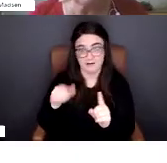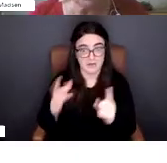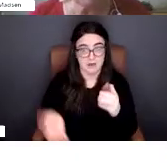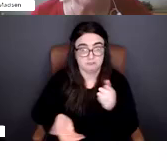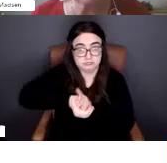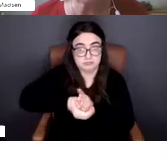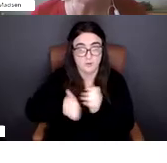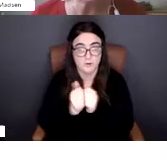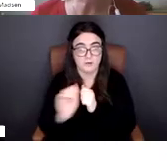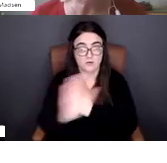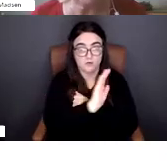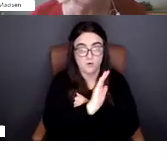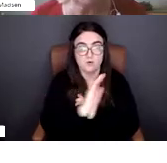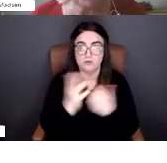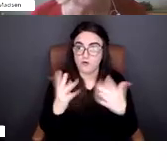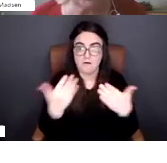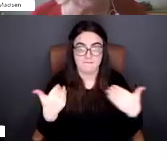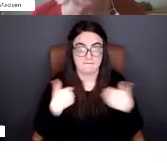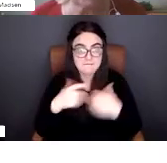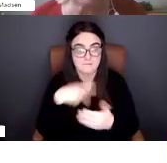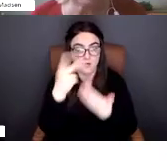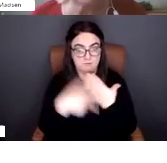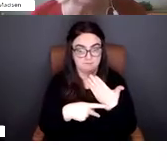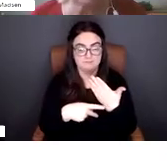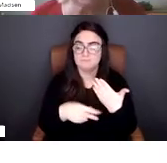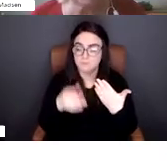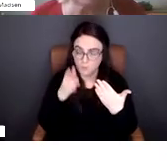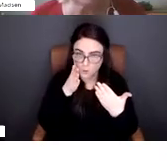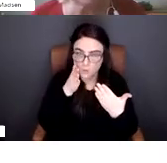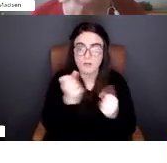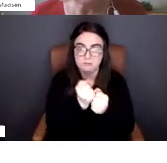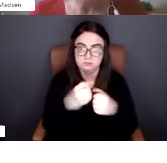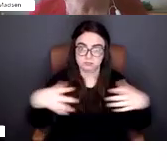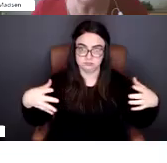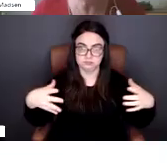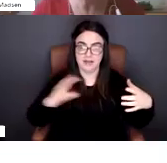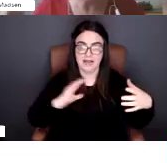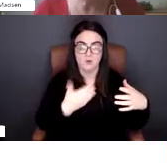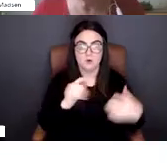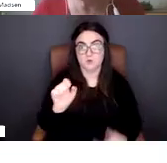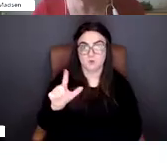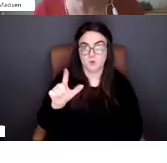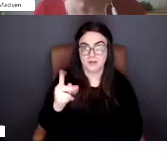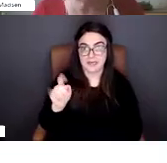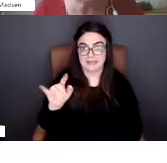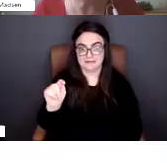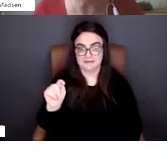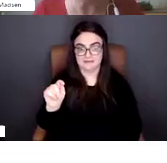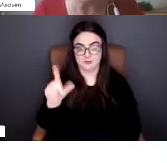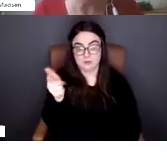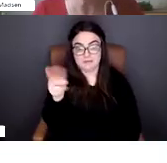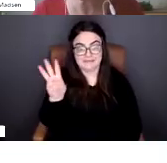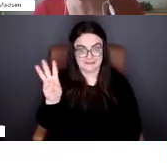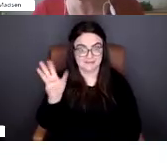is a module that's going to be expanded upon most in our updated toolkit because every single